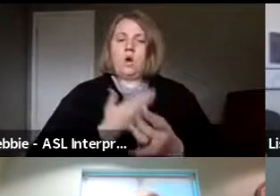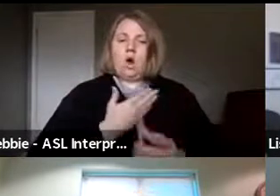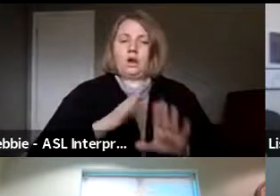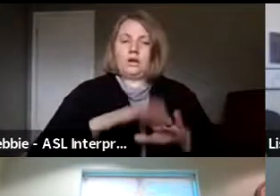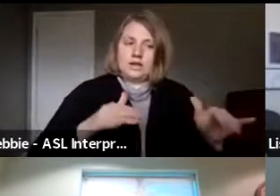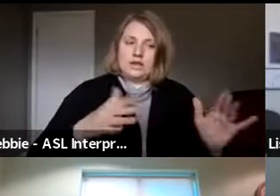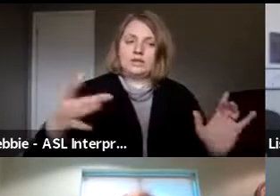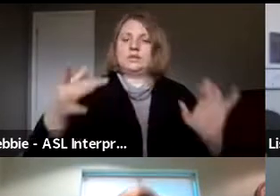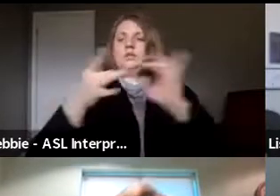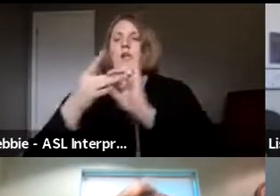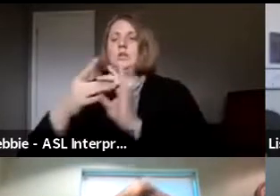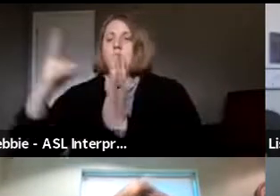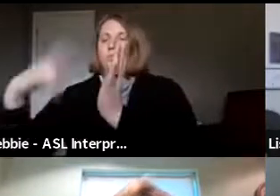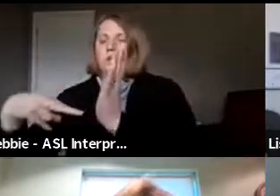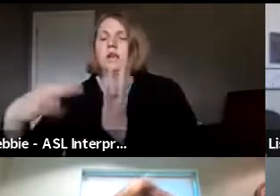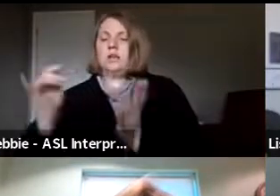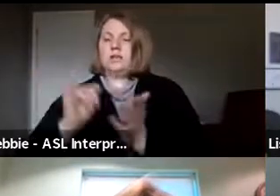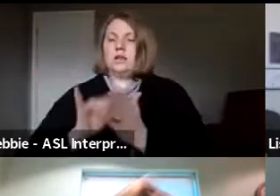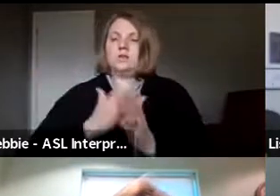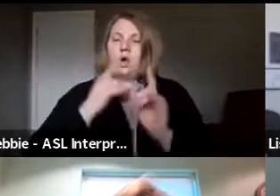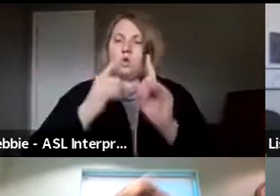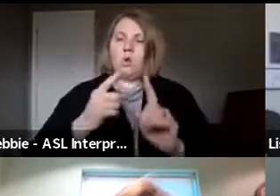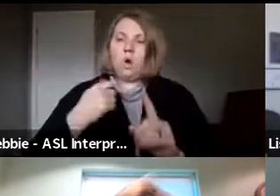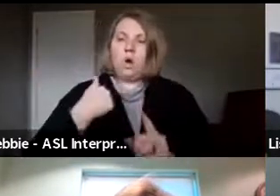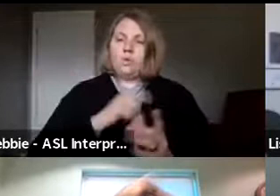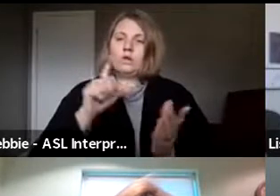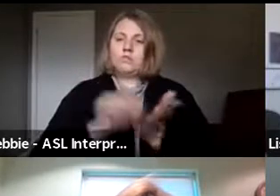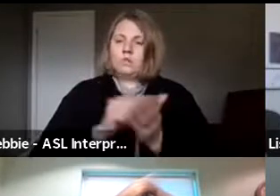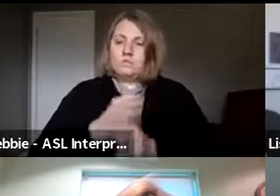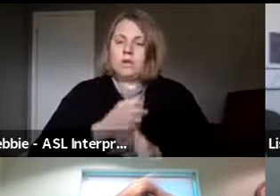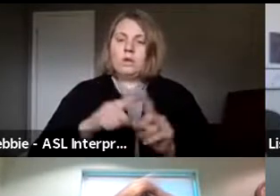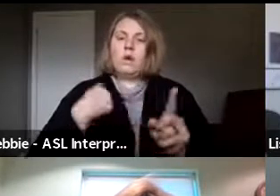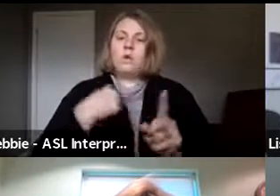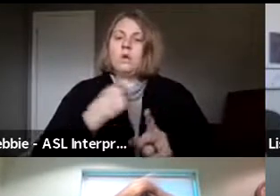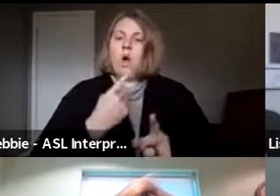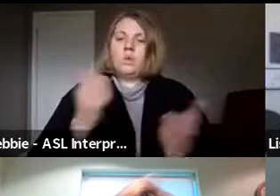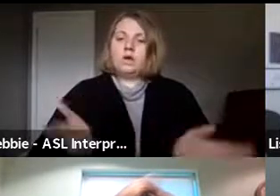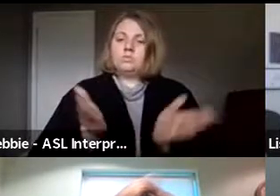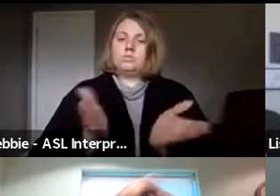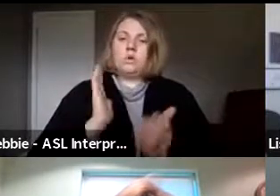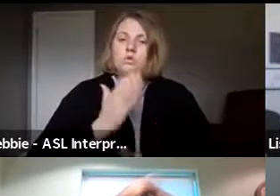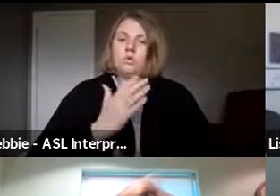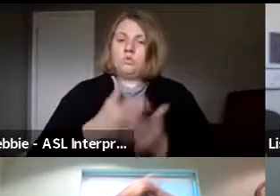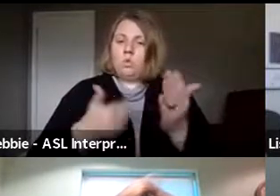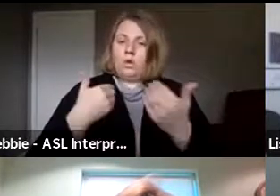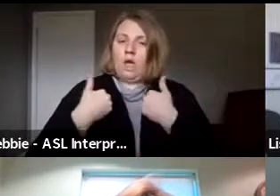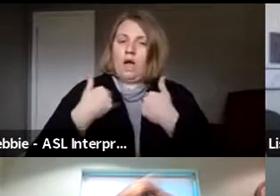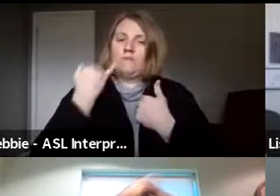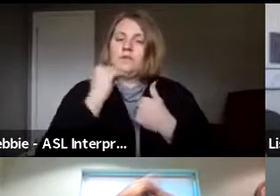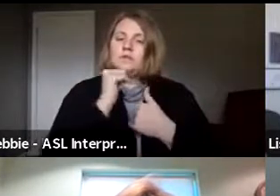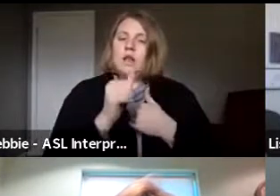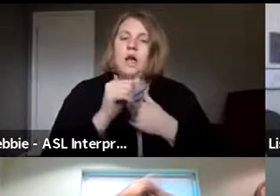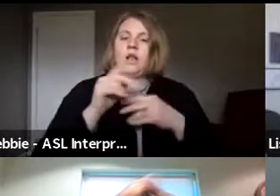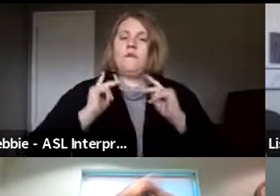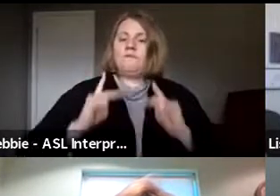kids to reading. So yes, we're doing printmaking, but we always promote our collection. If it's not a physical book, it's a Hoopla